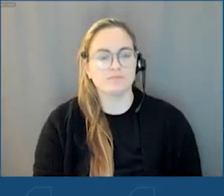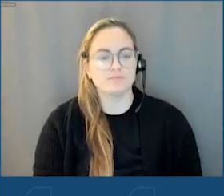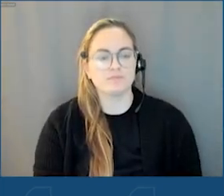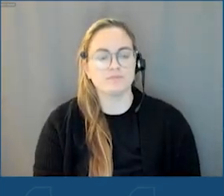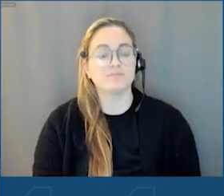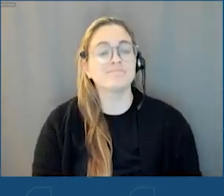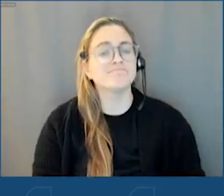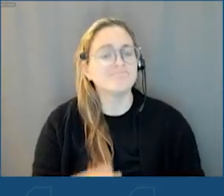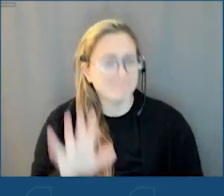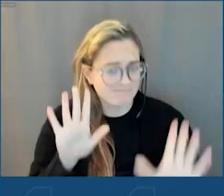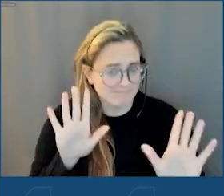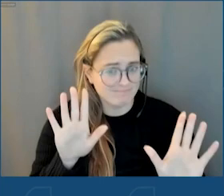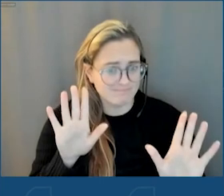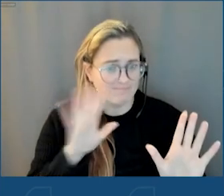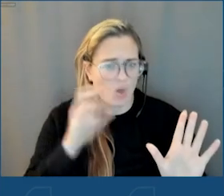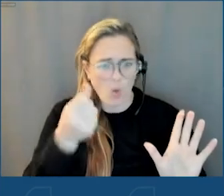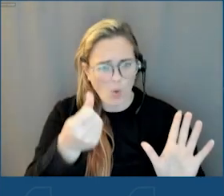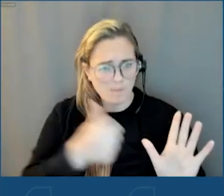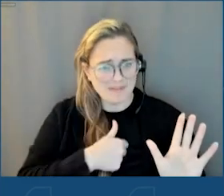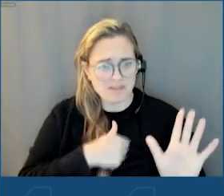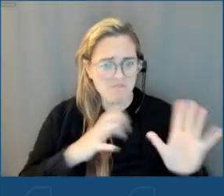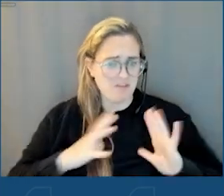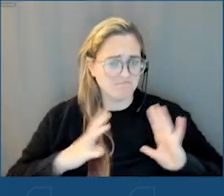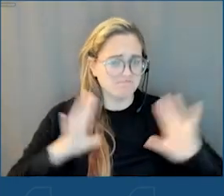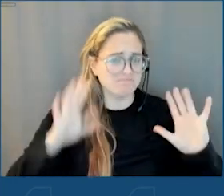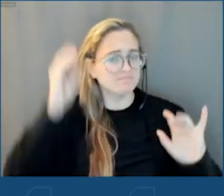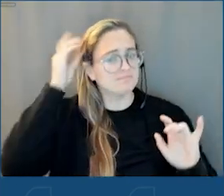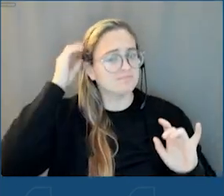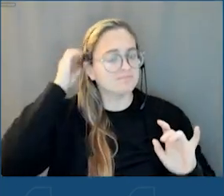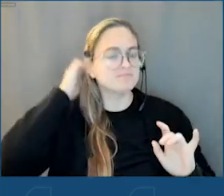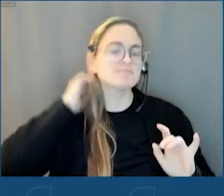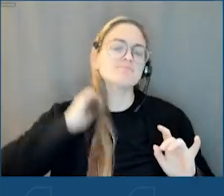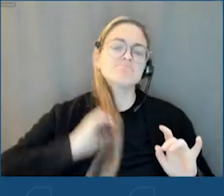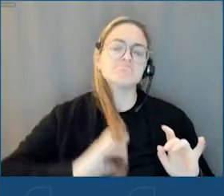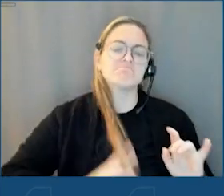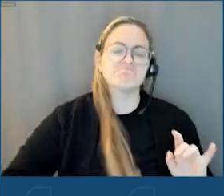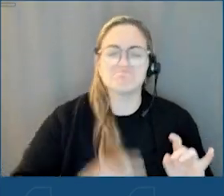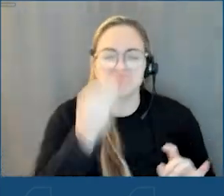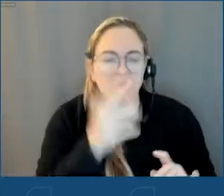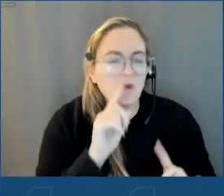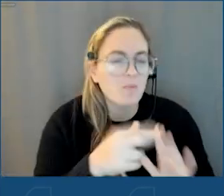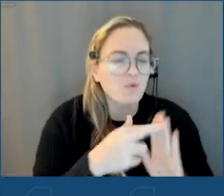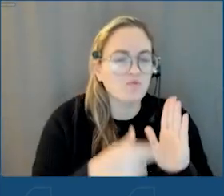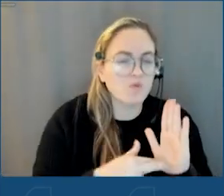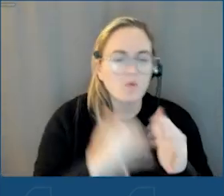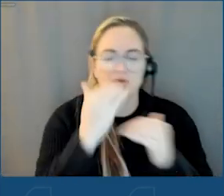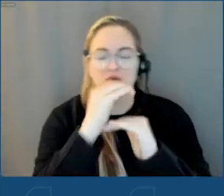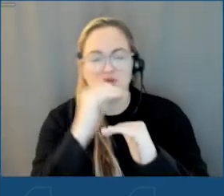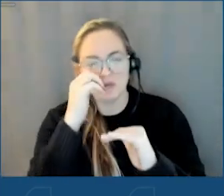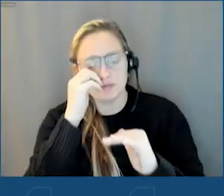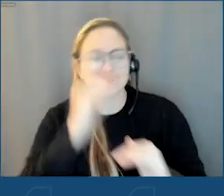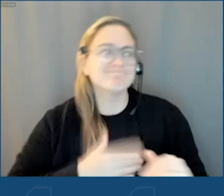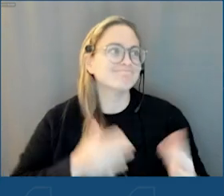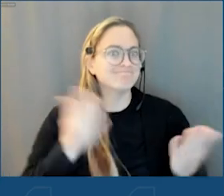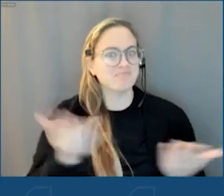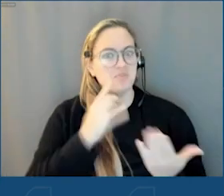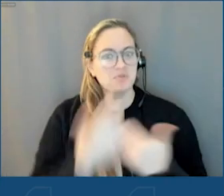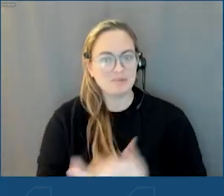How's that? Taking it in my own hands, right? I don't like rules or constraints. I'm so happy to be here this morning